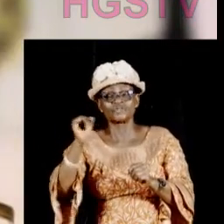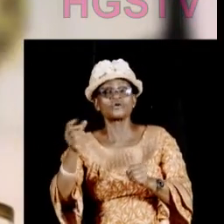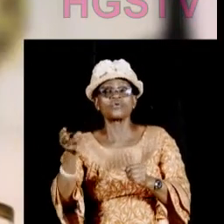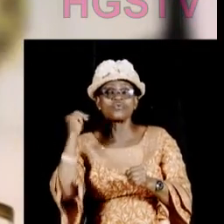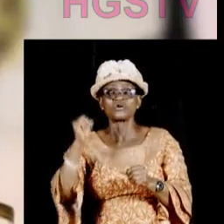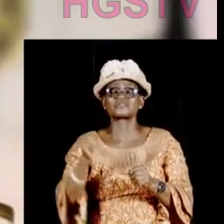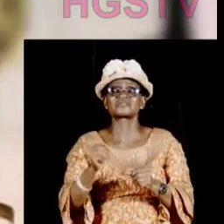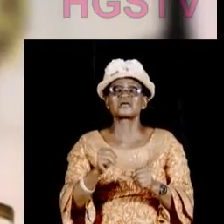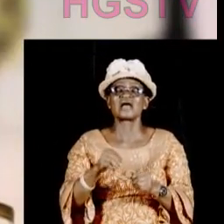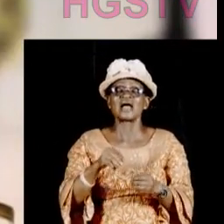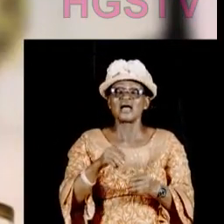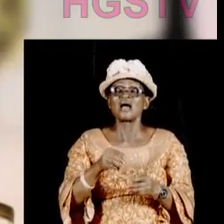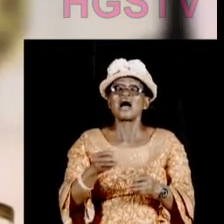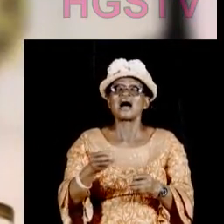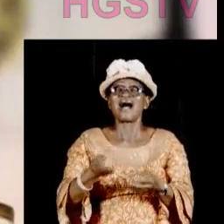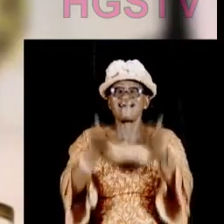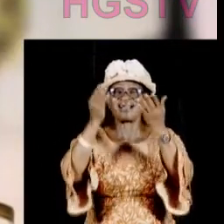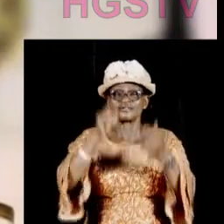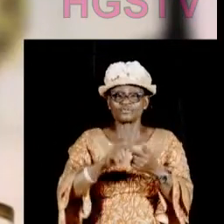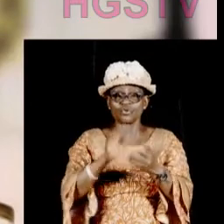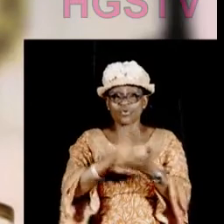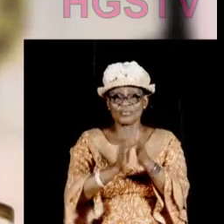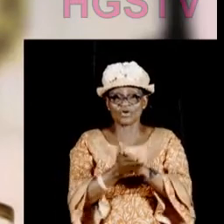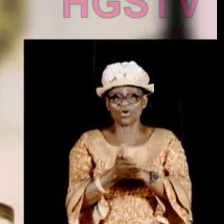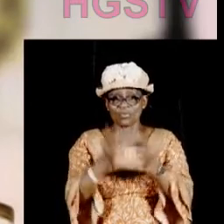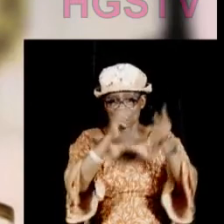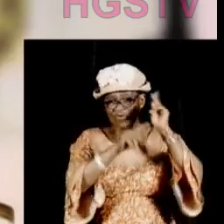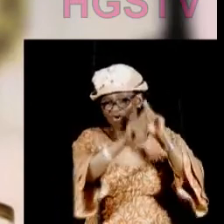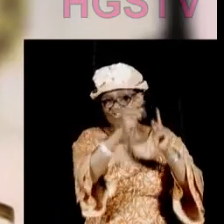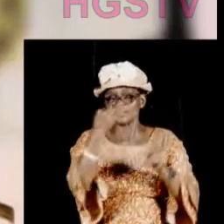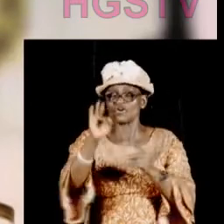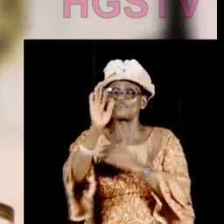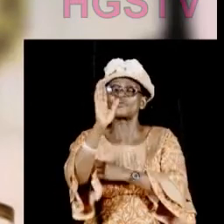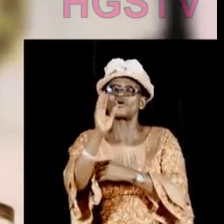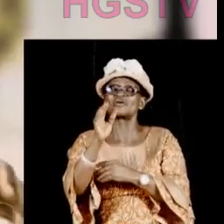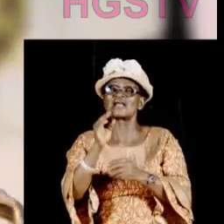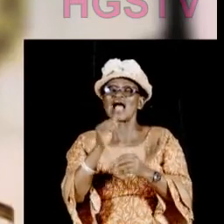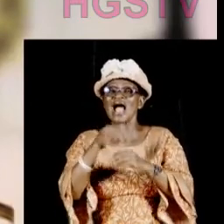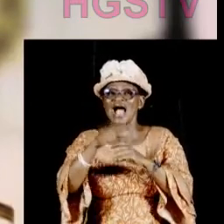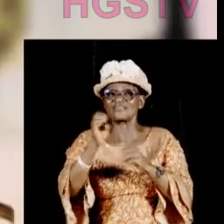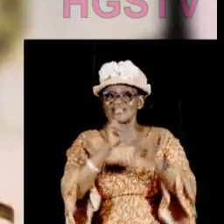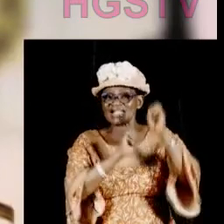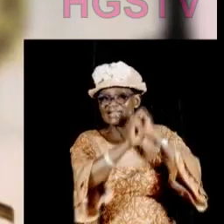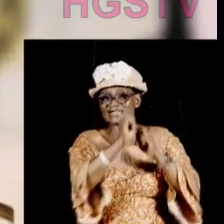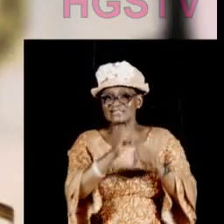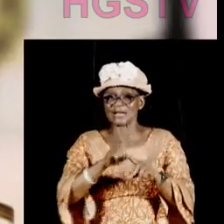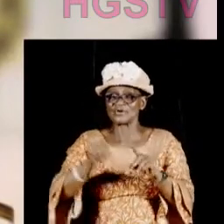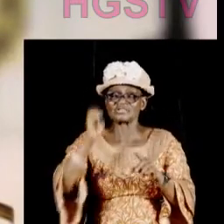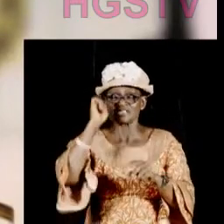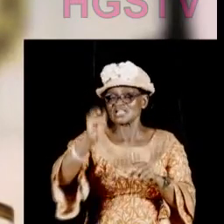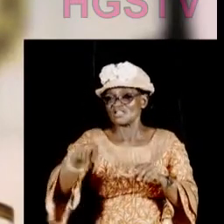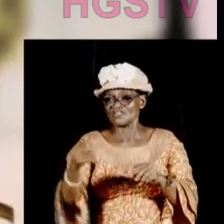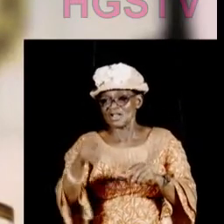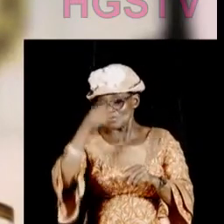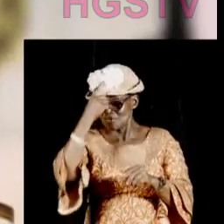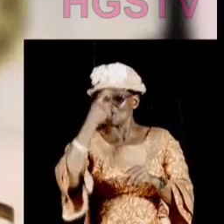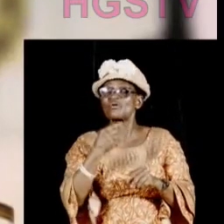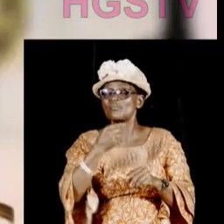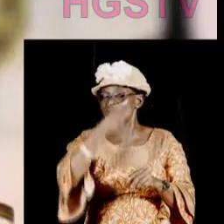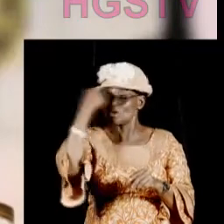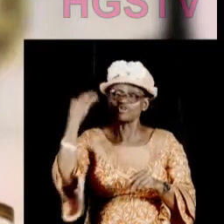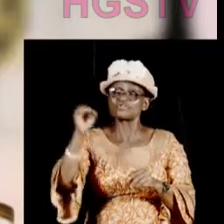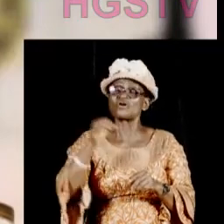become a prophet of God after Elisha, but he fell because of greed and covetousness.